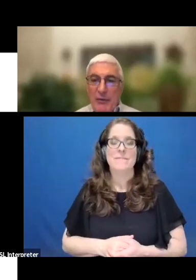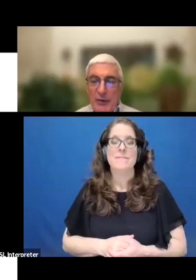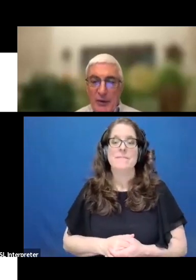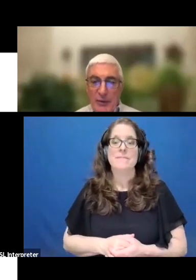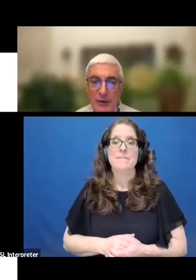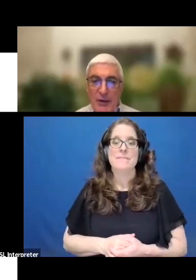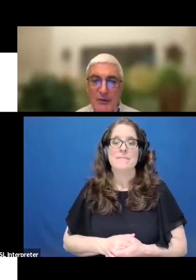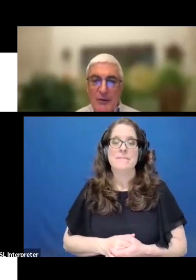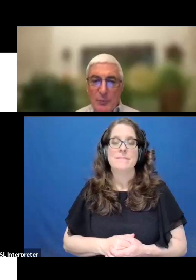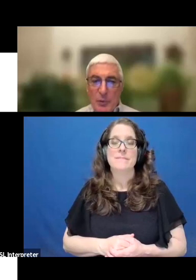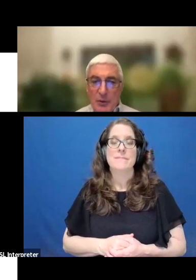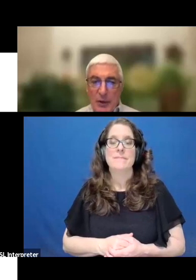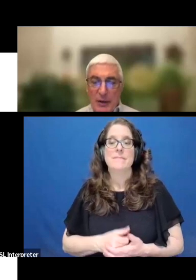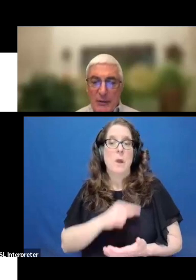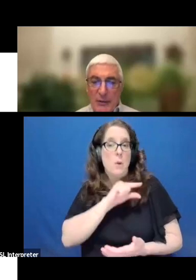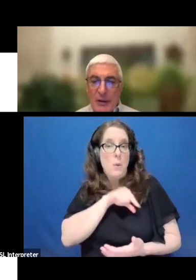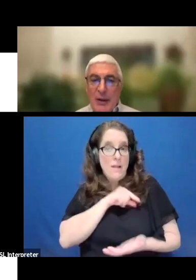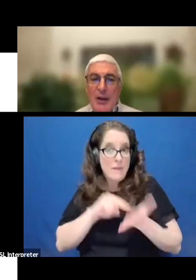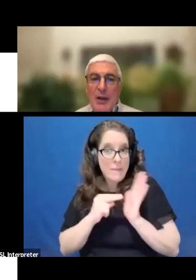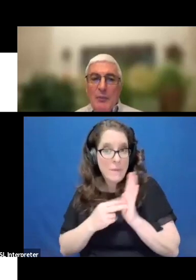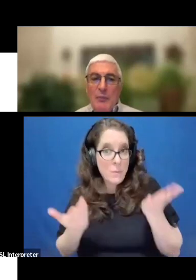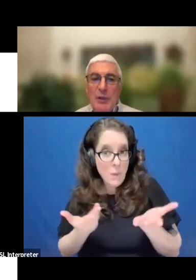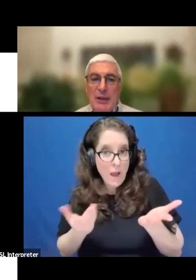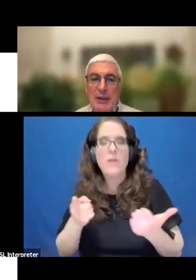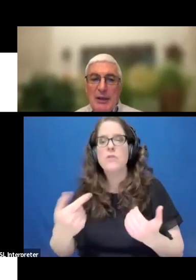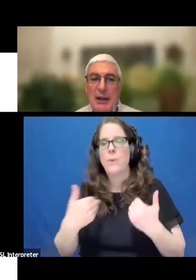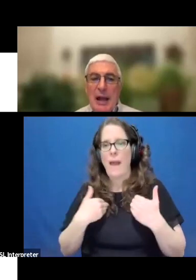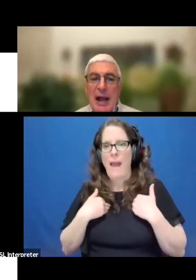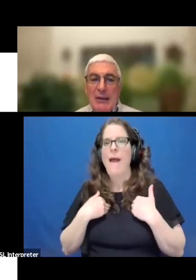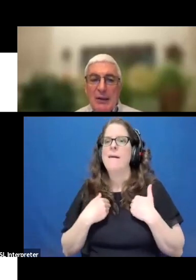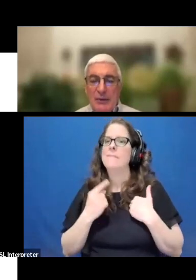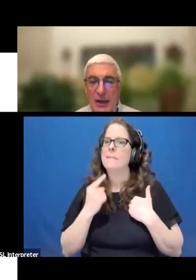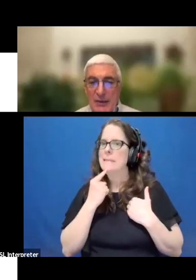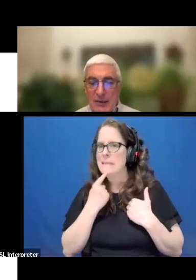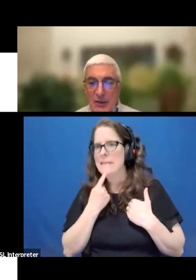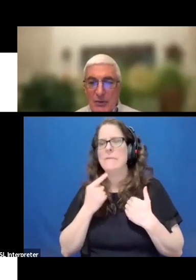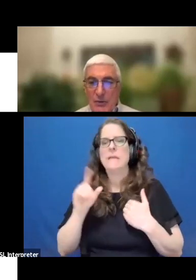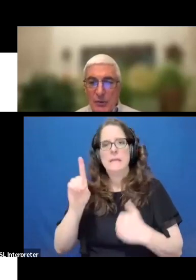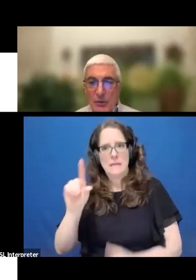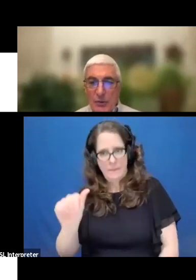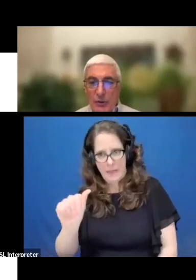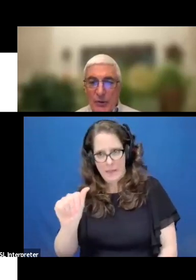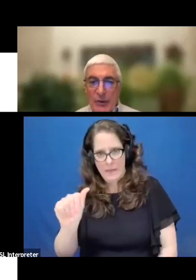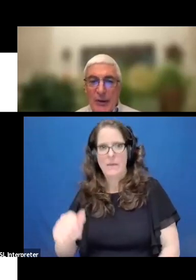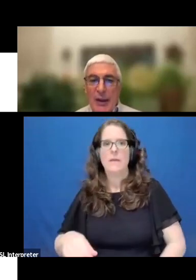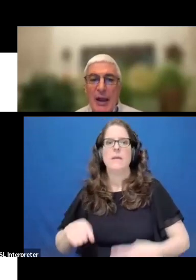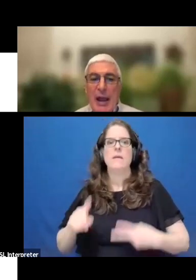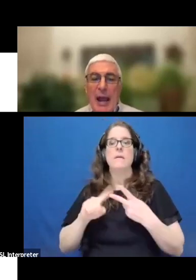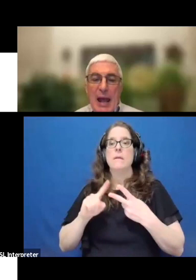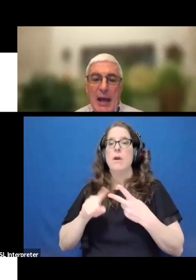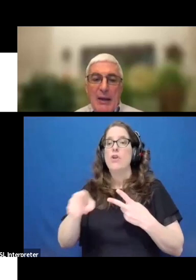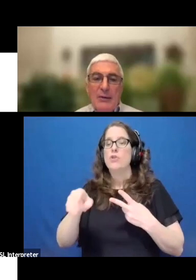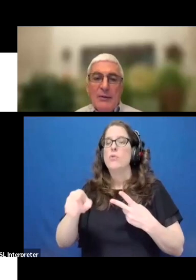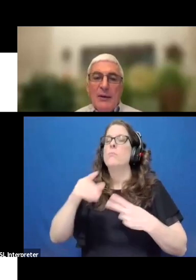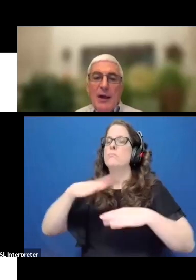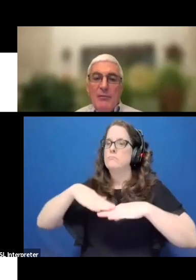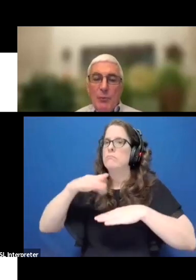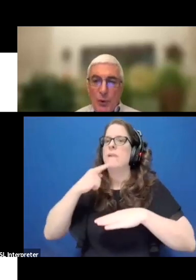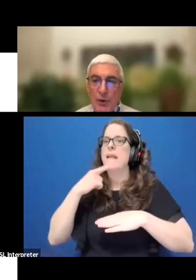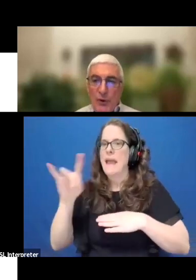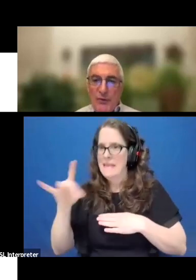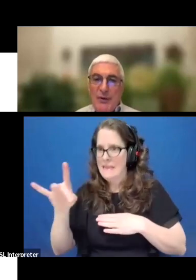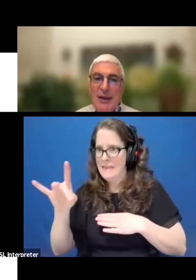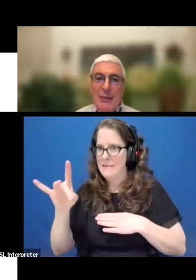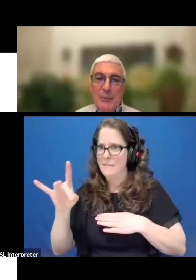have a significant disability, be at least 18 years old, and